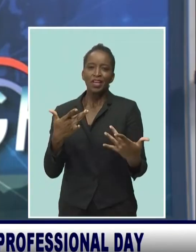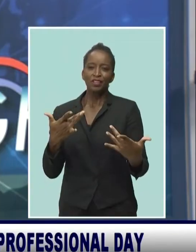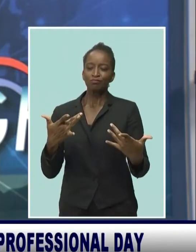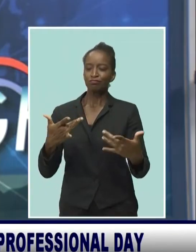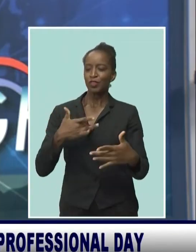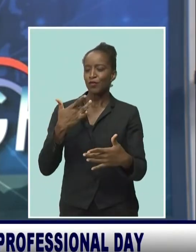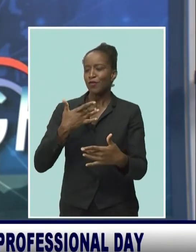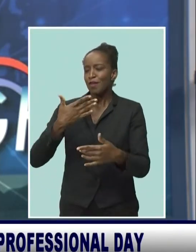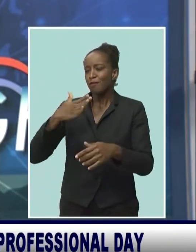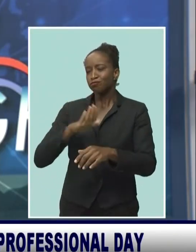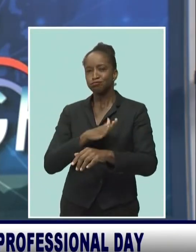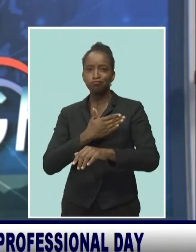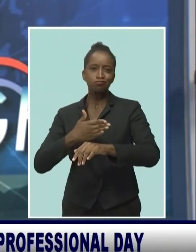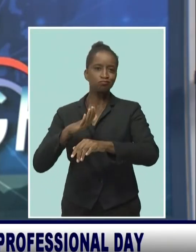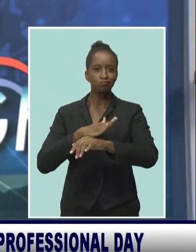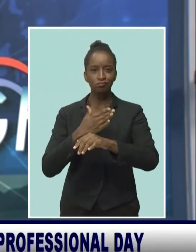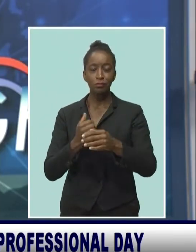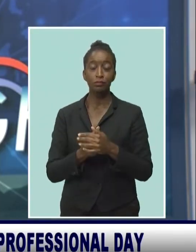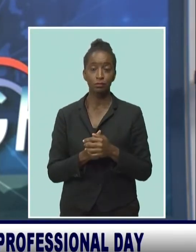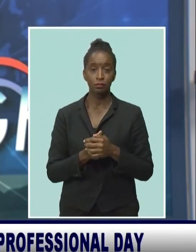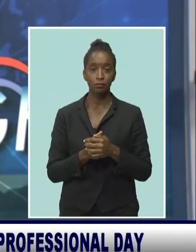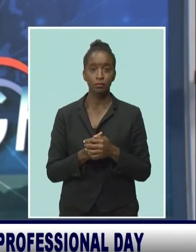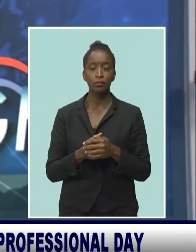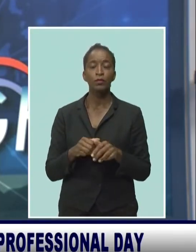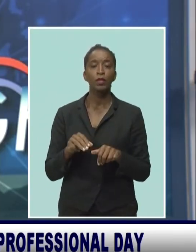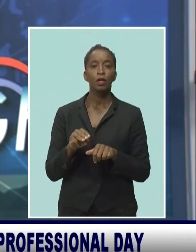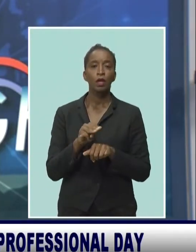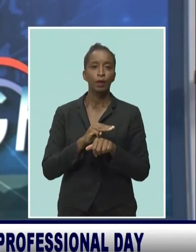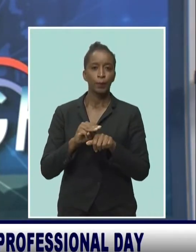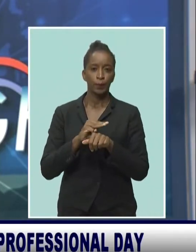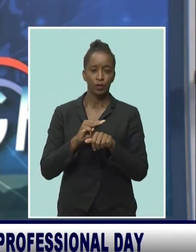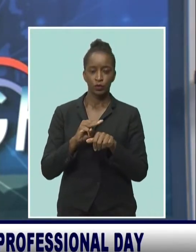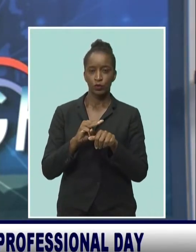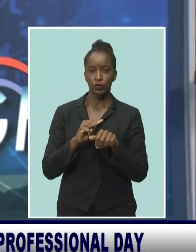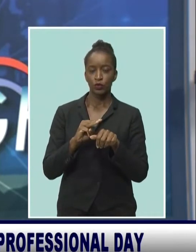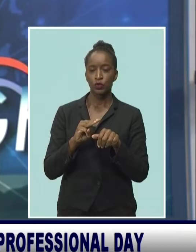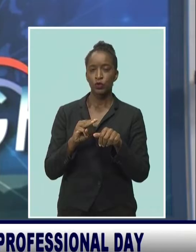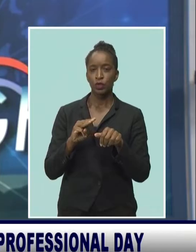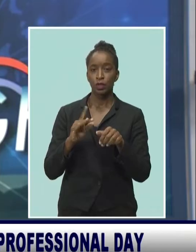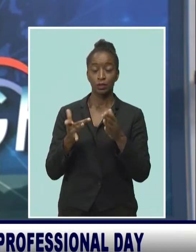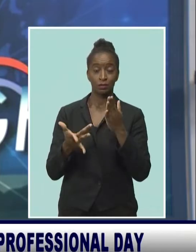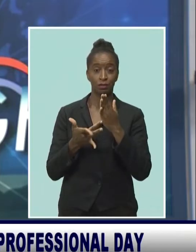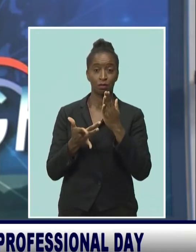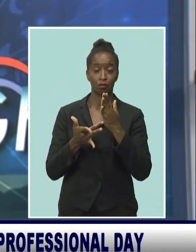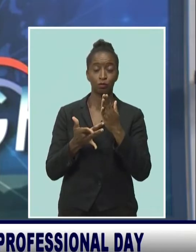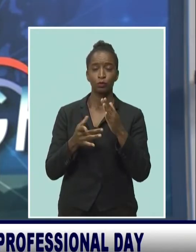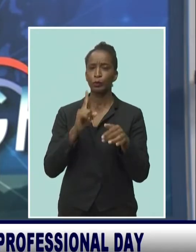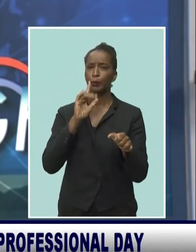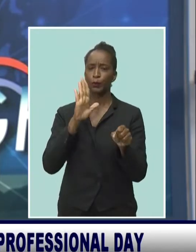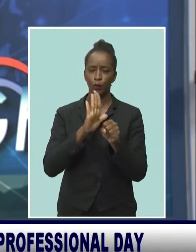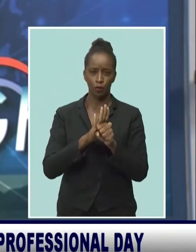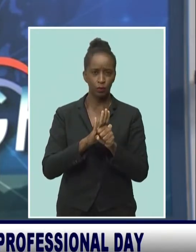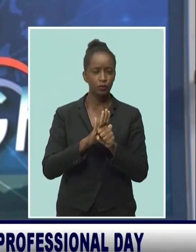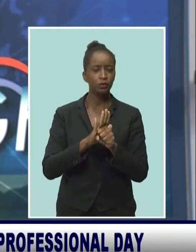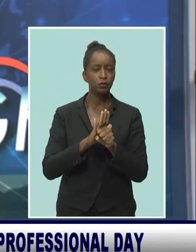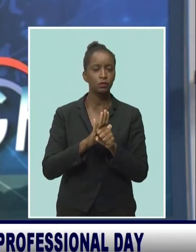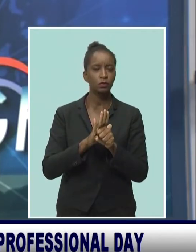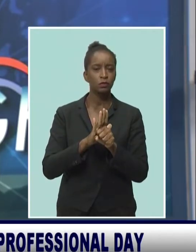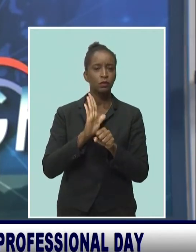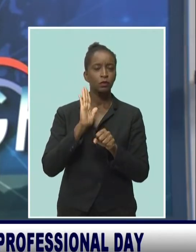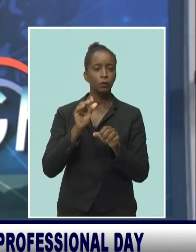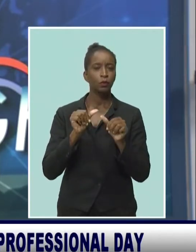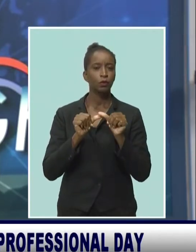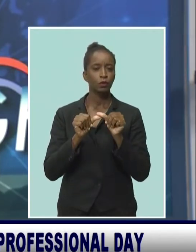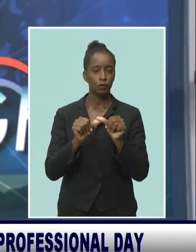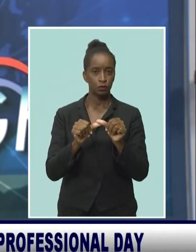The Ministry of Education, Technological and Vocational Training has pledged its continued commitment to ensure there are opportunities for